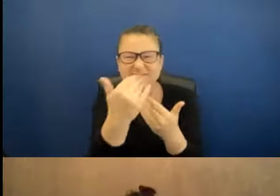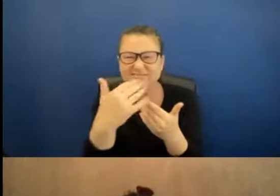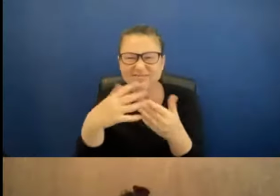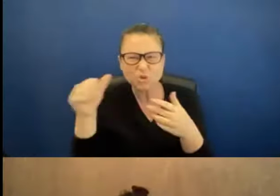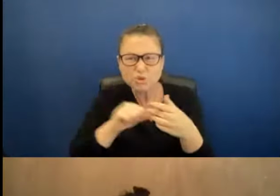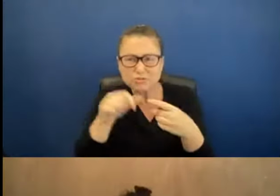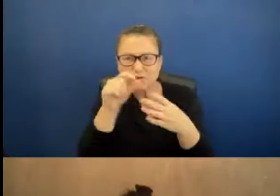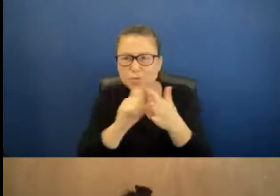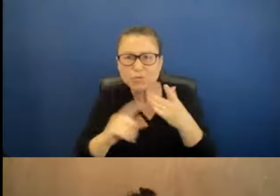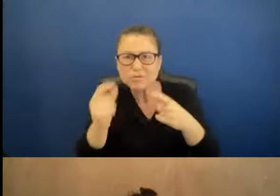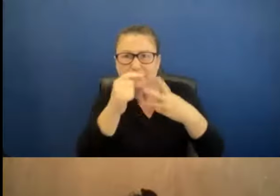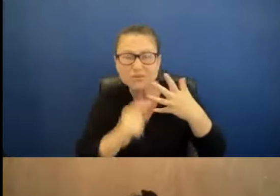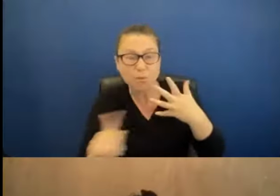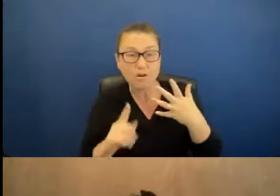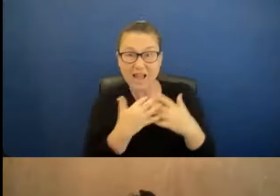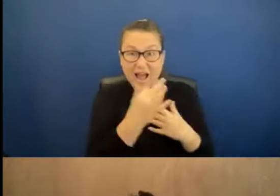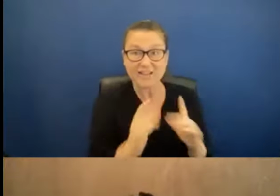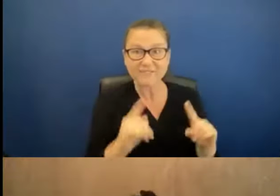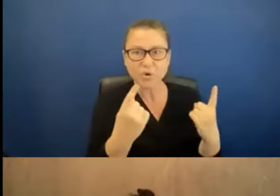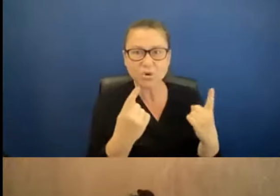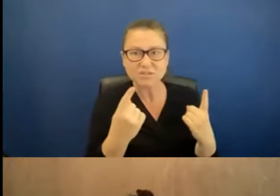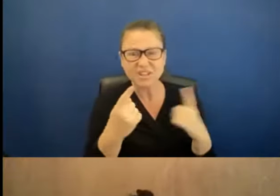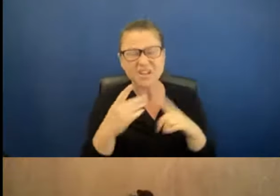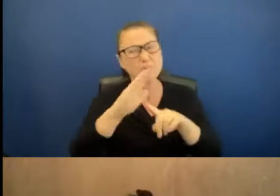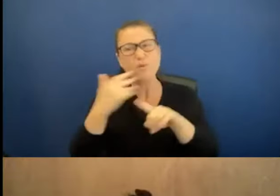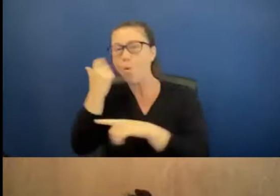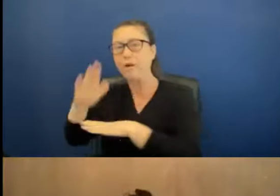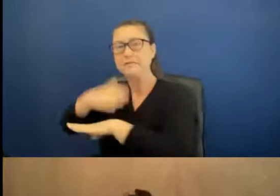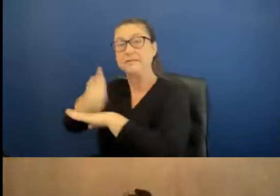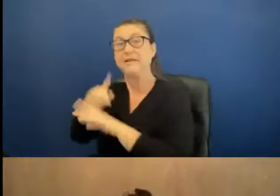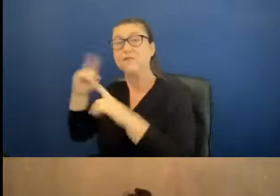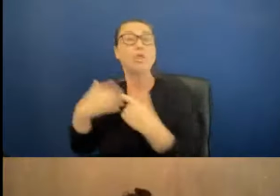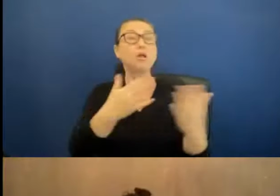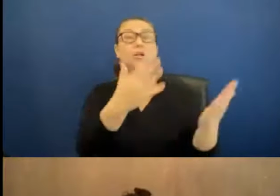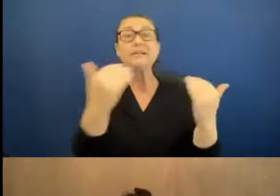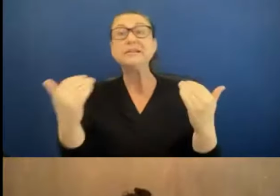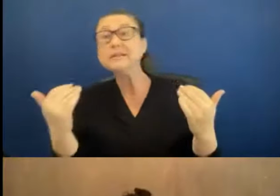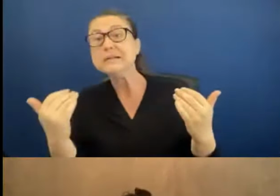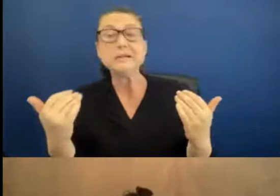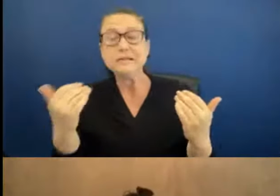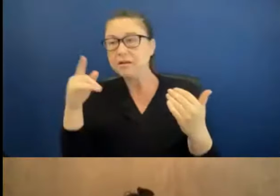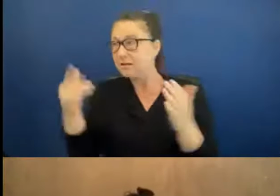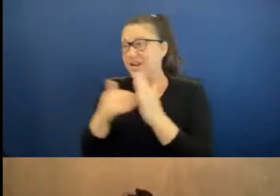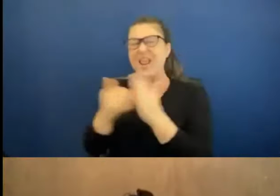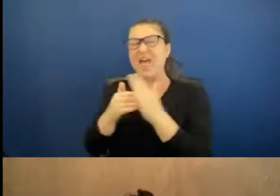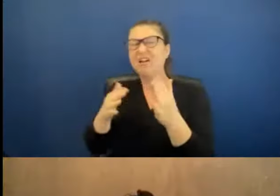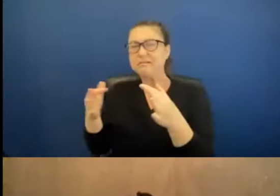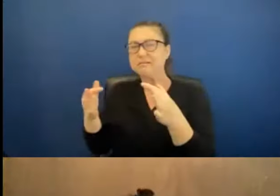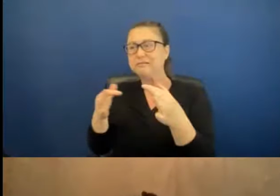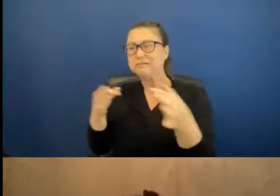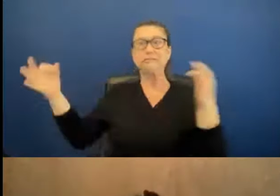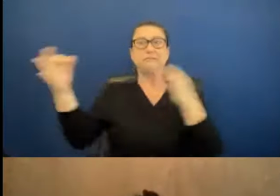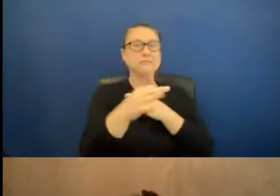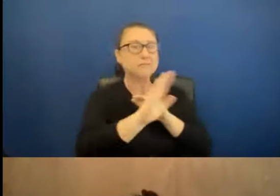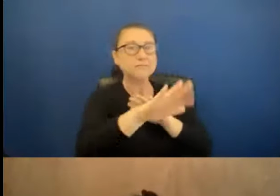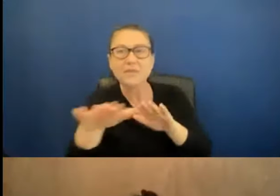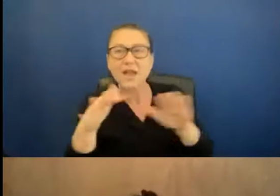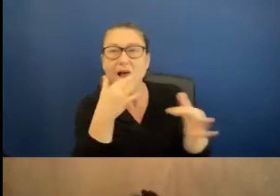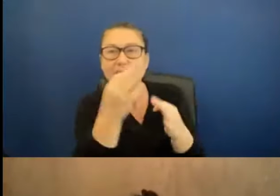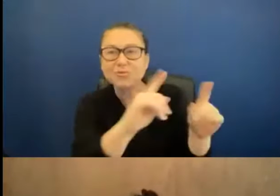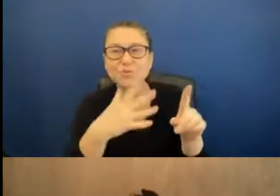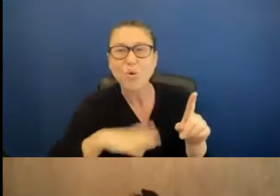actually make it a party that you would want to come to? And I, yeah, we've been talking, Amber and I have been talking about that a bit today. I'm Zooming